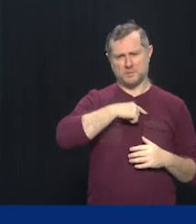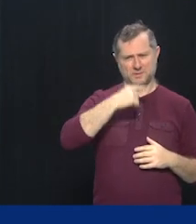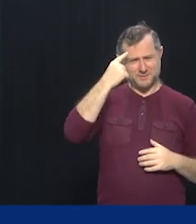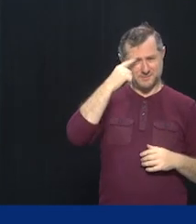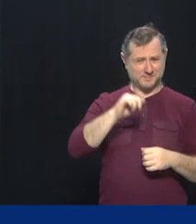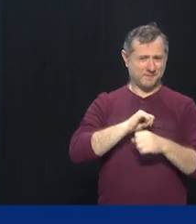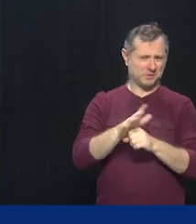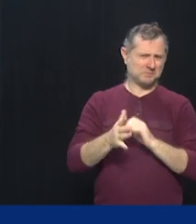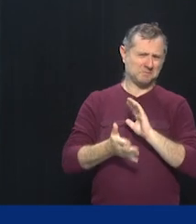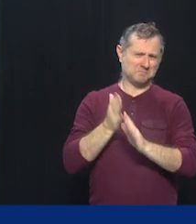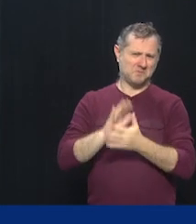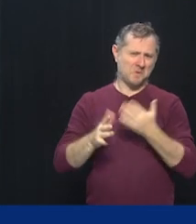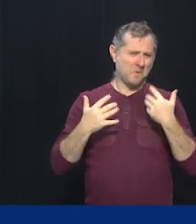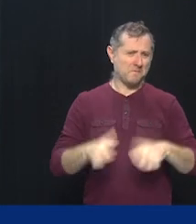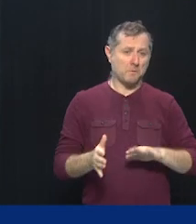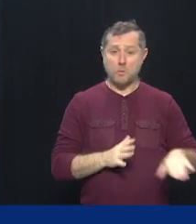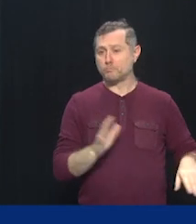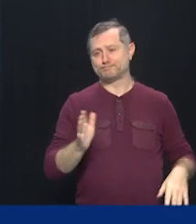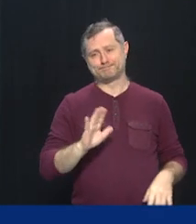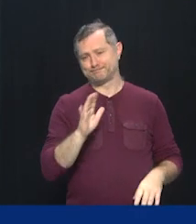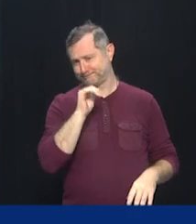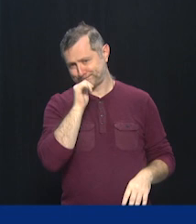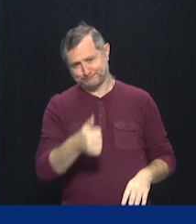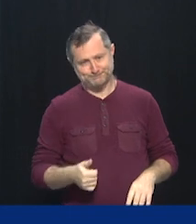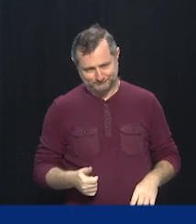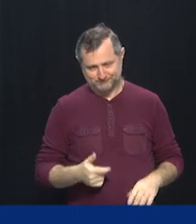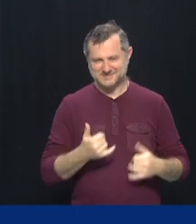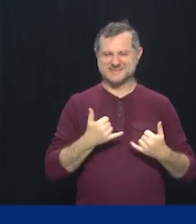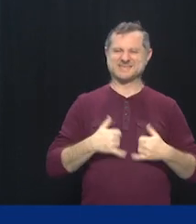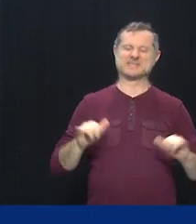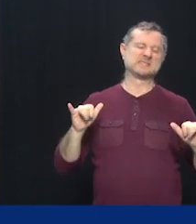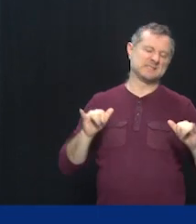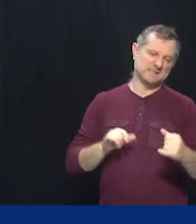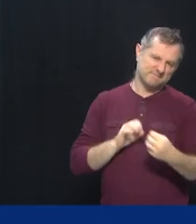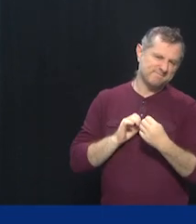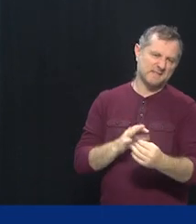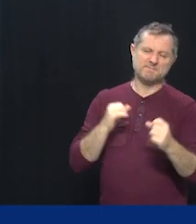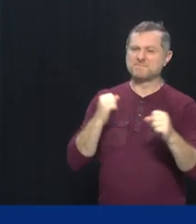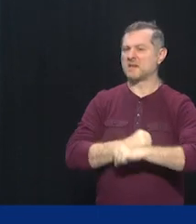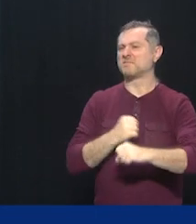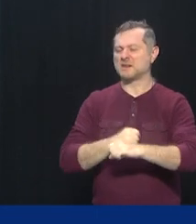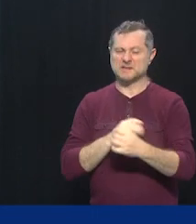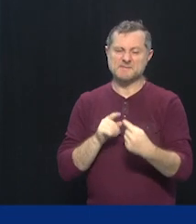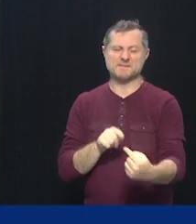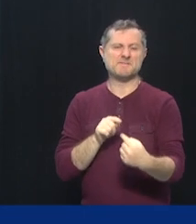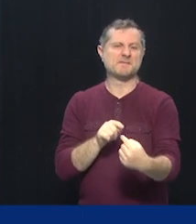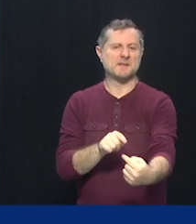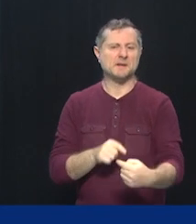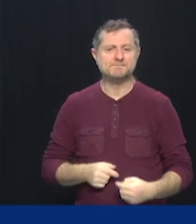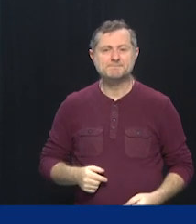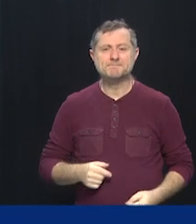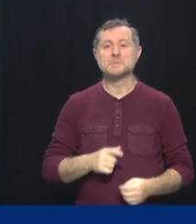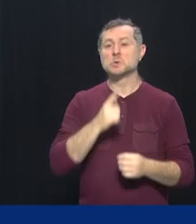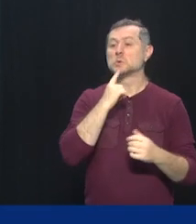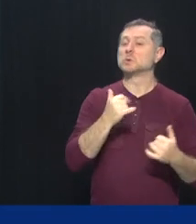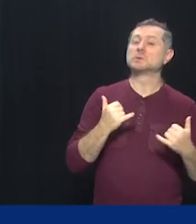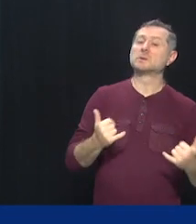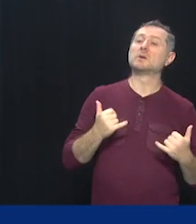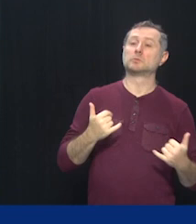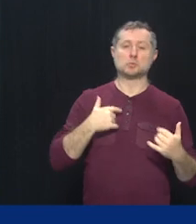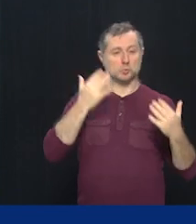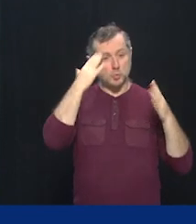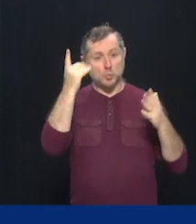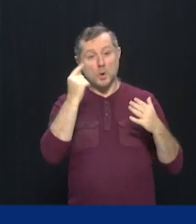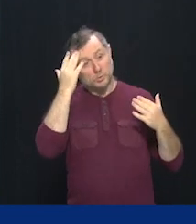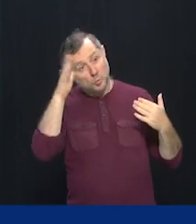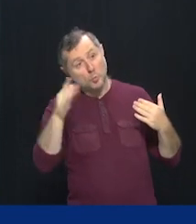not. The battle rages. We have to fight back. And as sure as I'm standing here, there may be another variant coming again. And